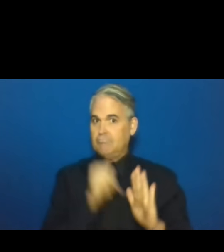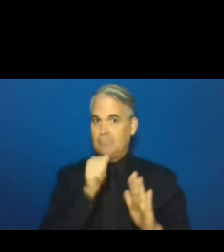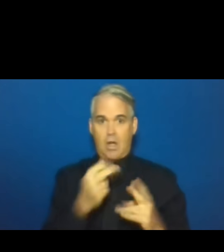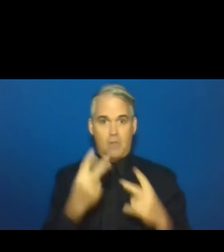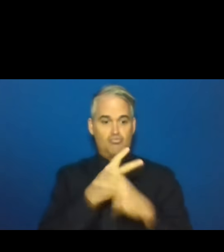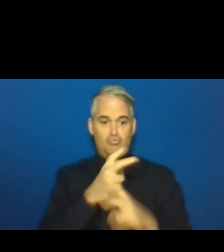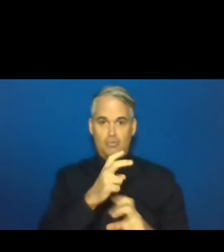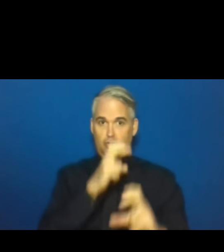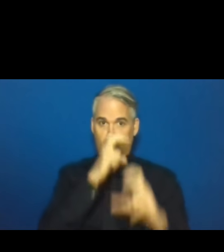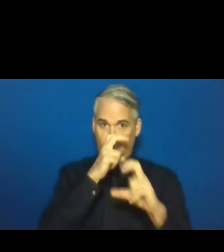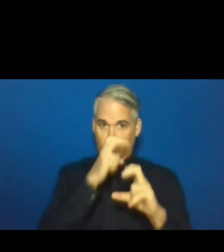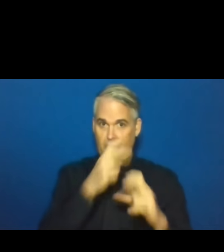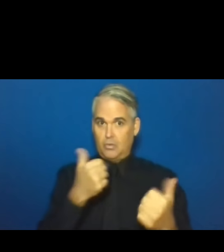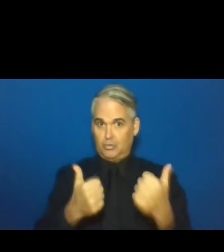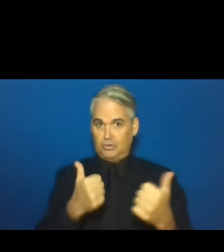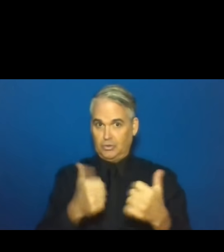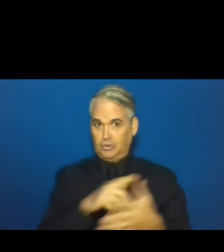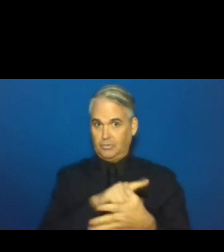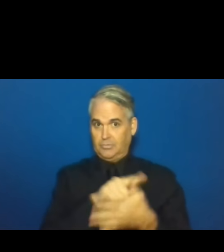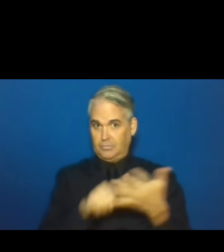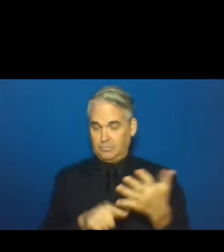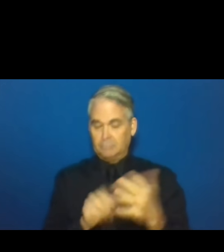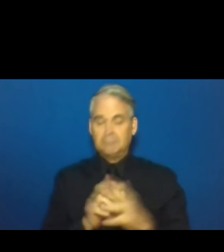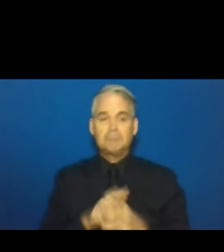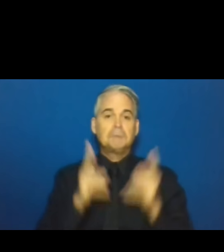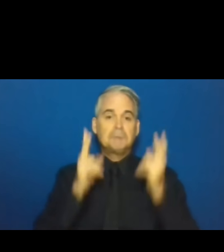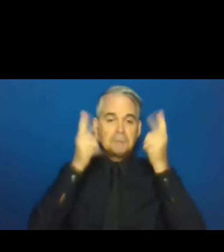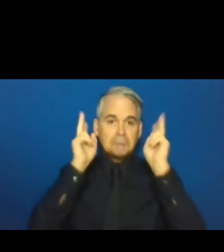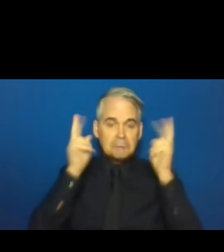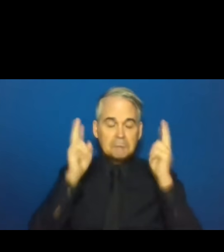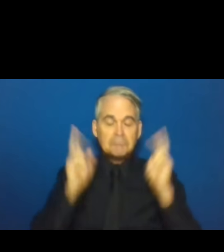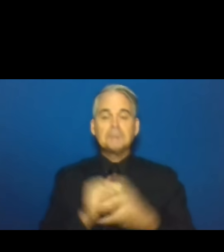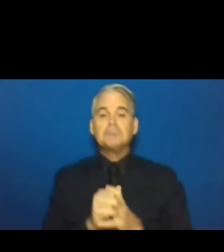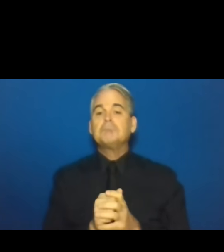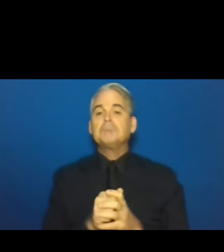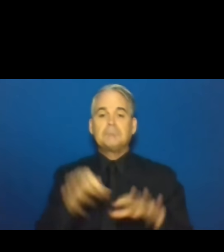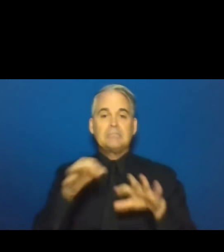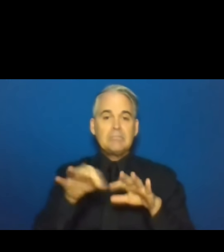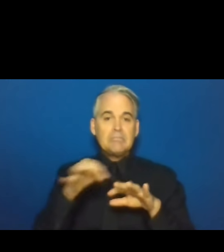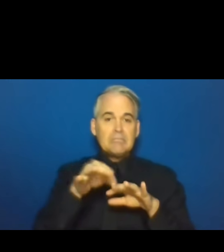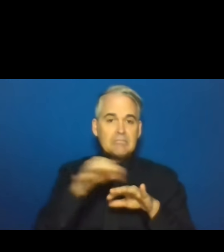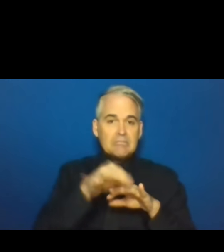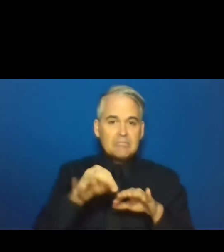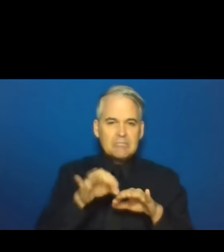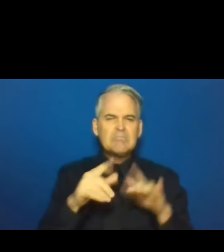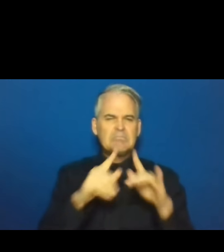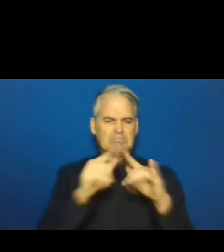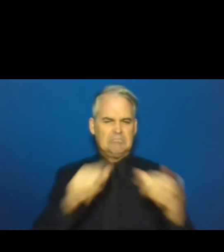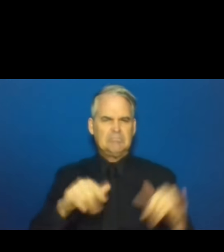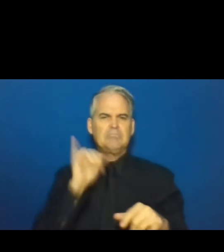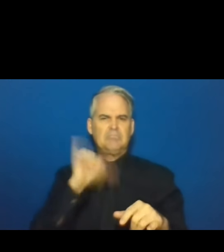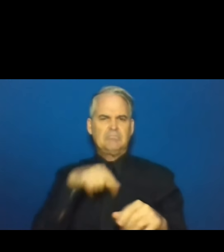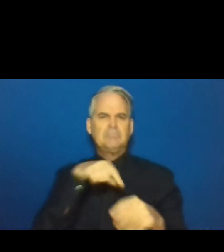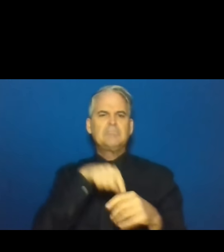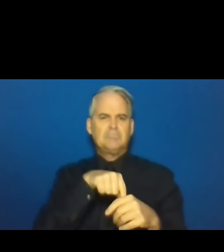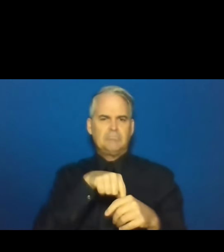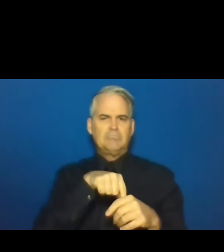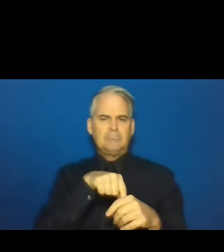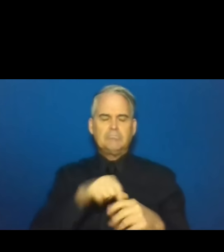the statewide pause. Hair salons, barbershops, nail salons, and businesses that provide aesthetic